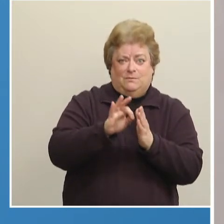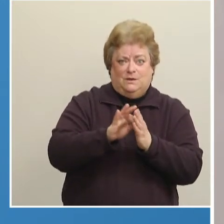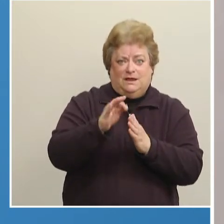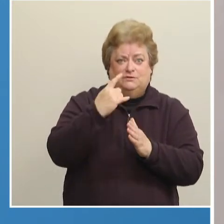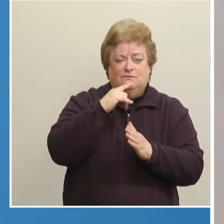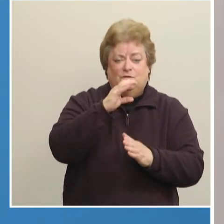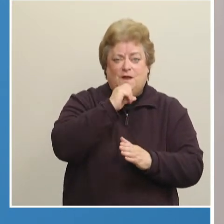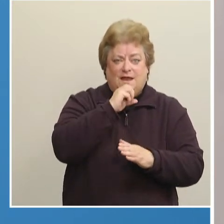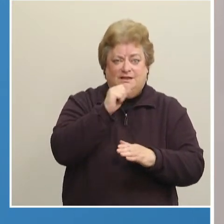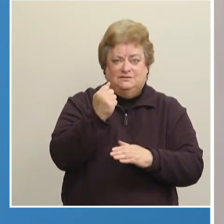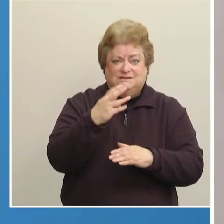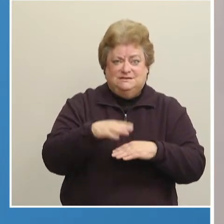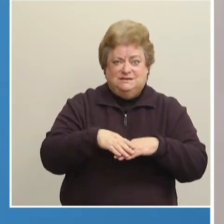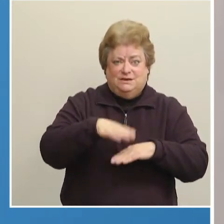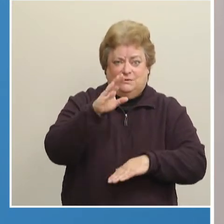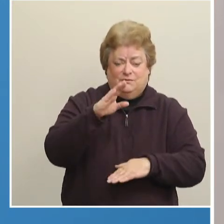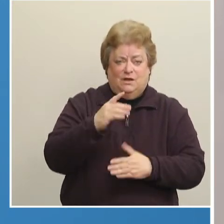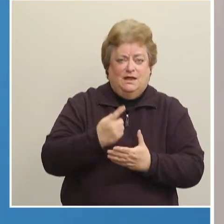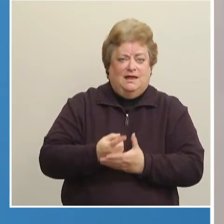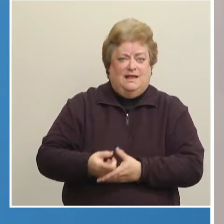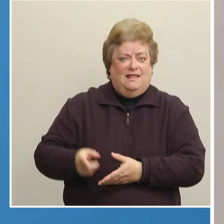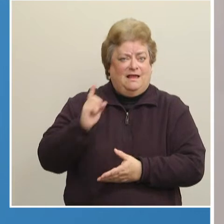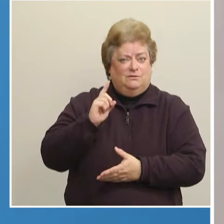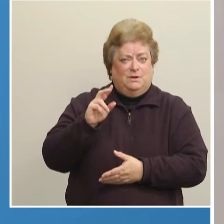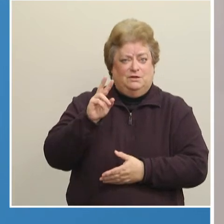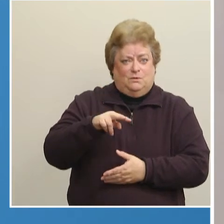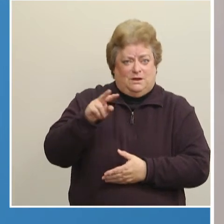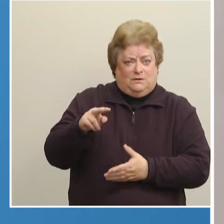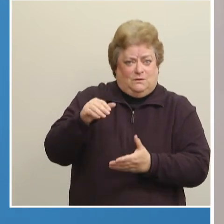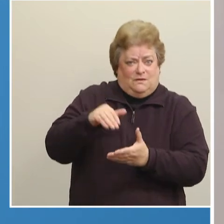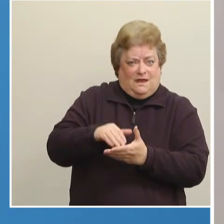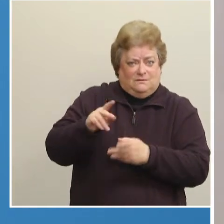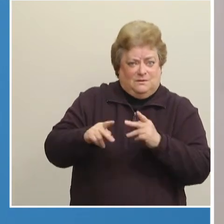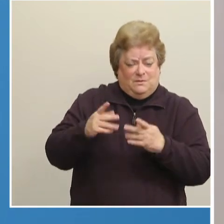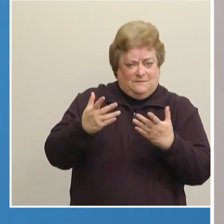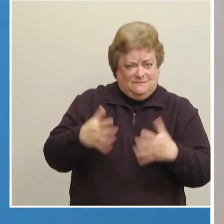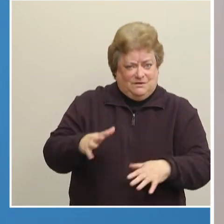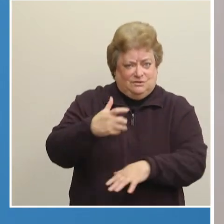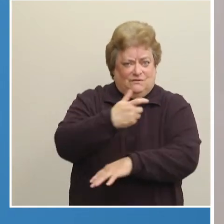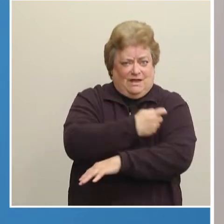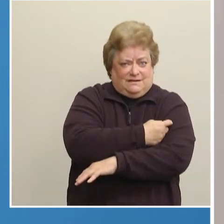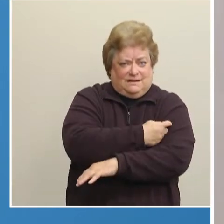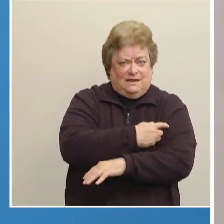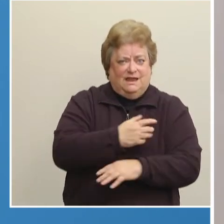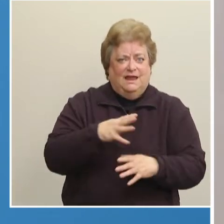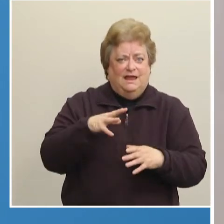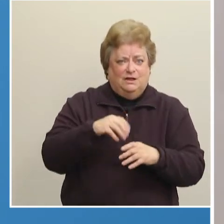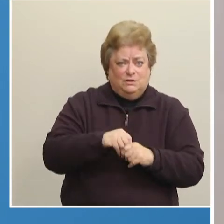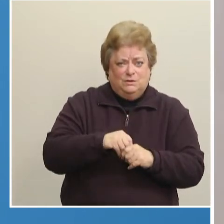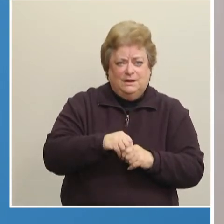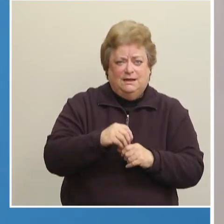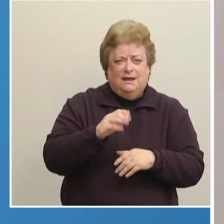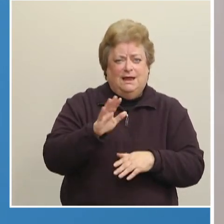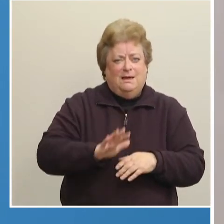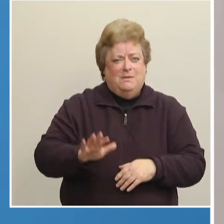over. Last week, about 22,000 people were vaccinated in our community, including